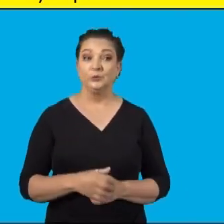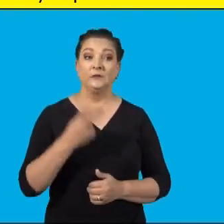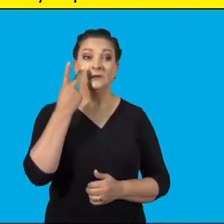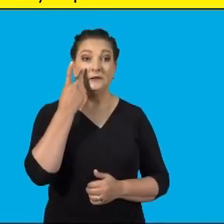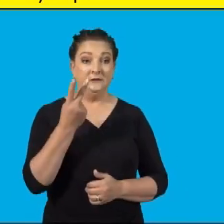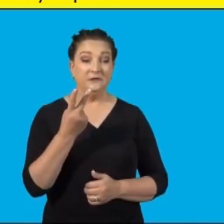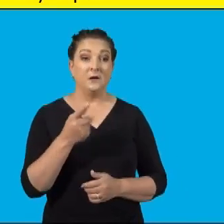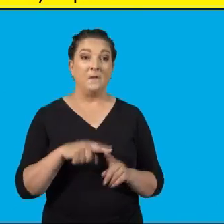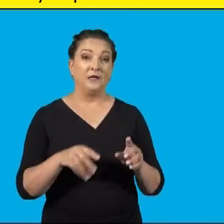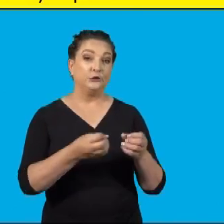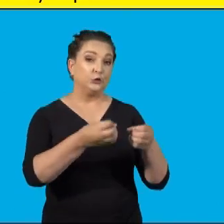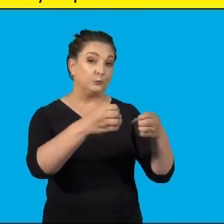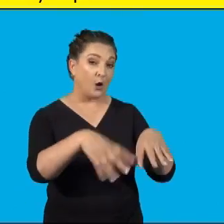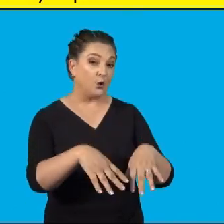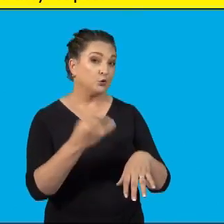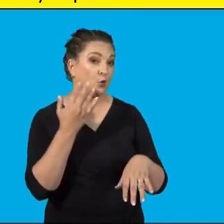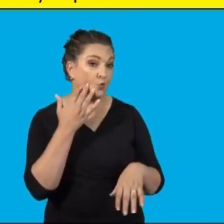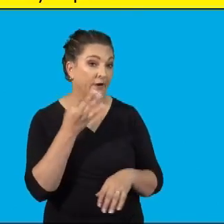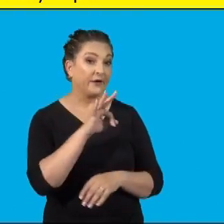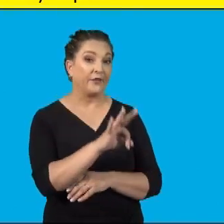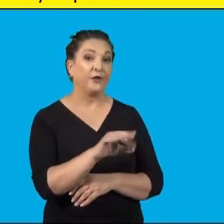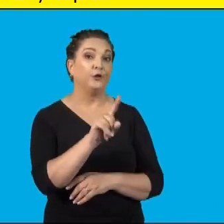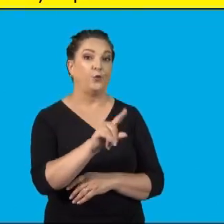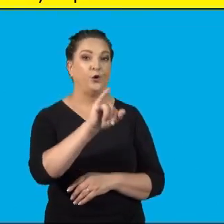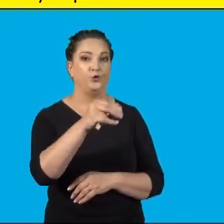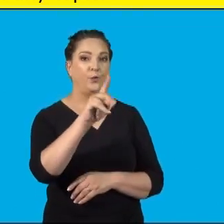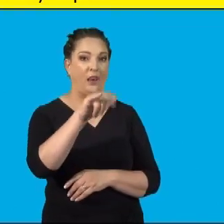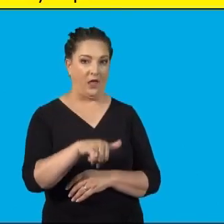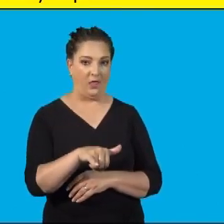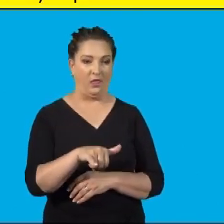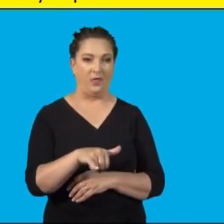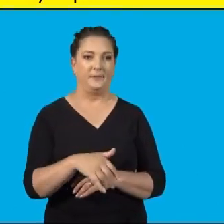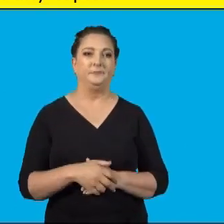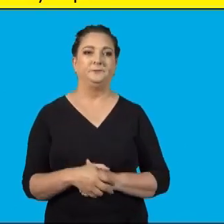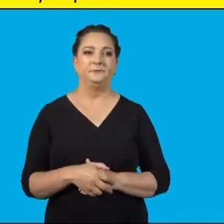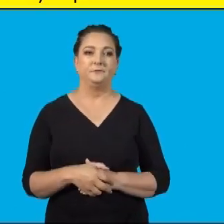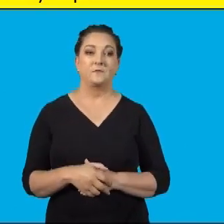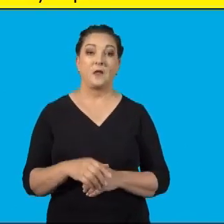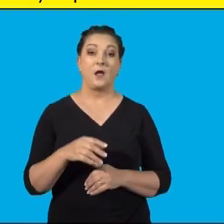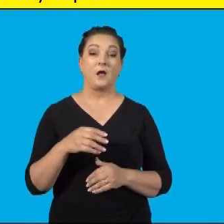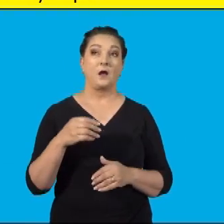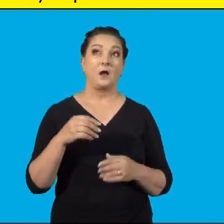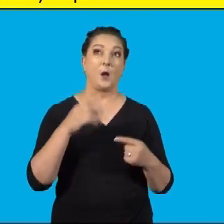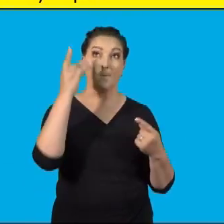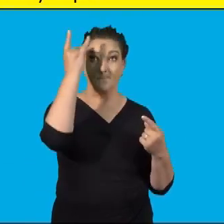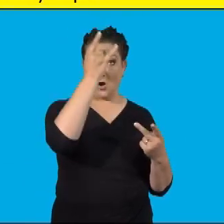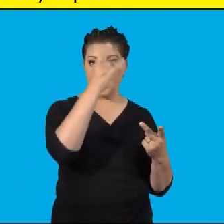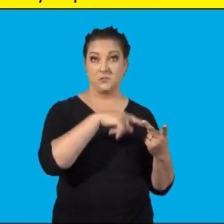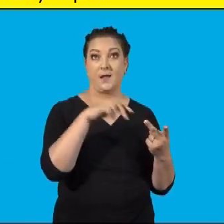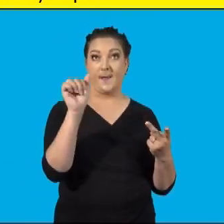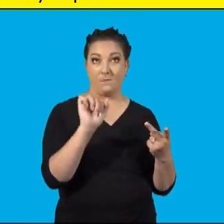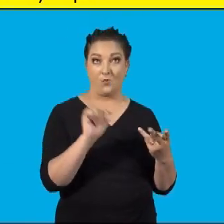will see that it was disposed on 31 July. So you're counting from